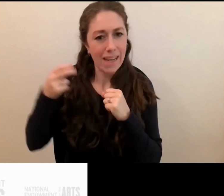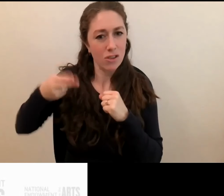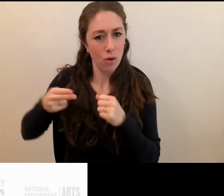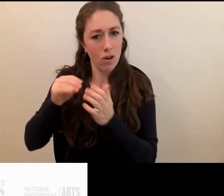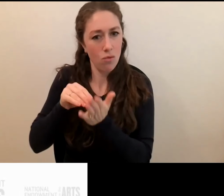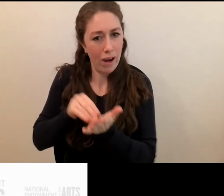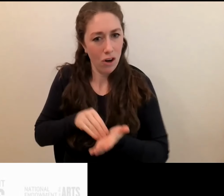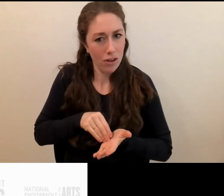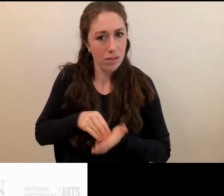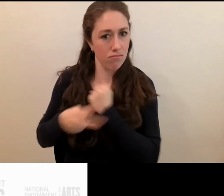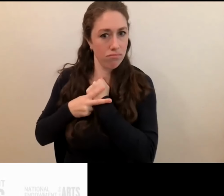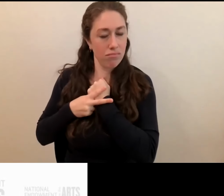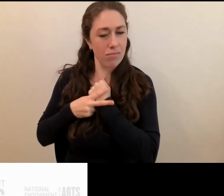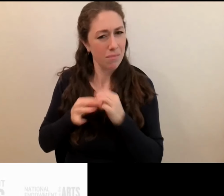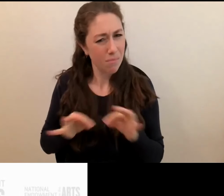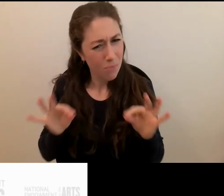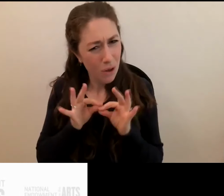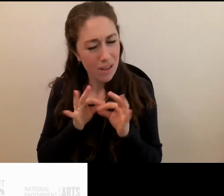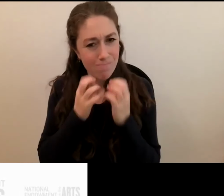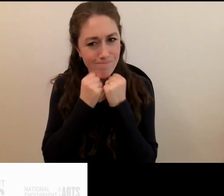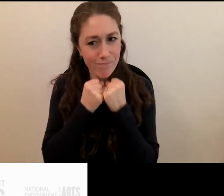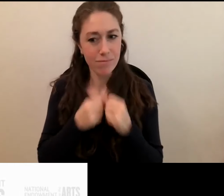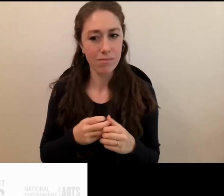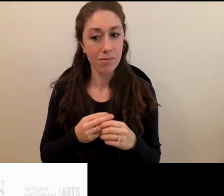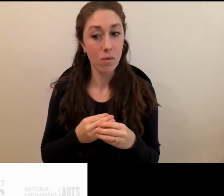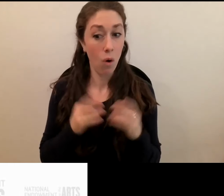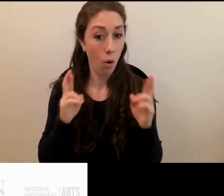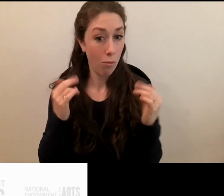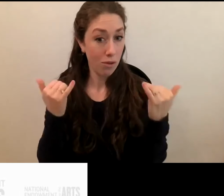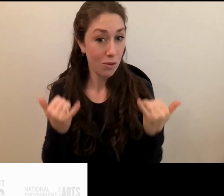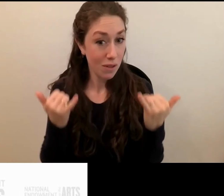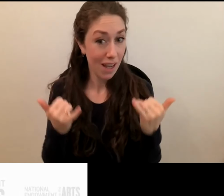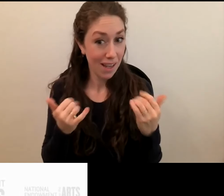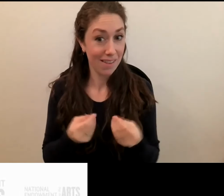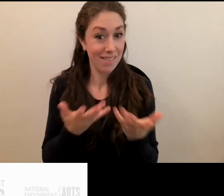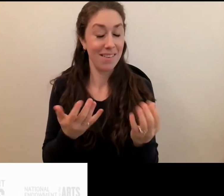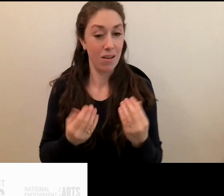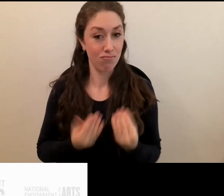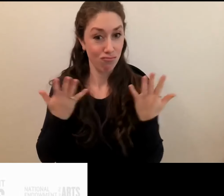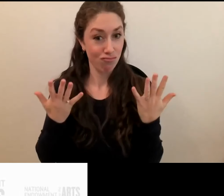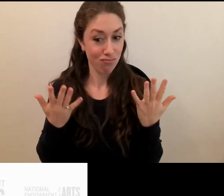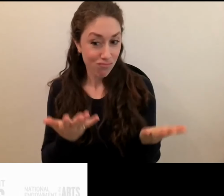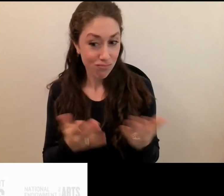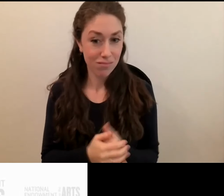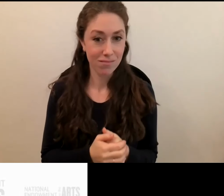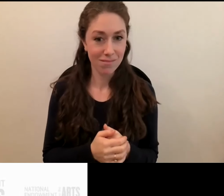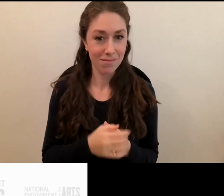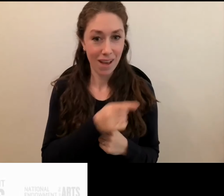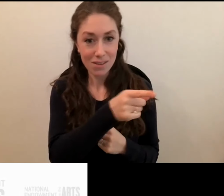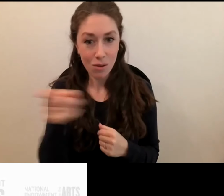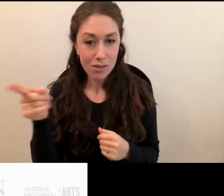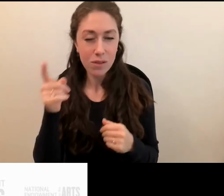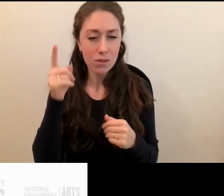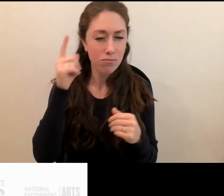So we do hope that today offers some threads of inspiration, especially as those of you working